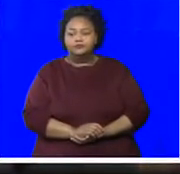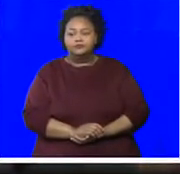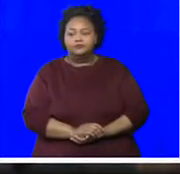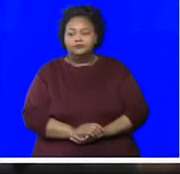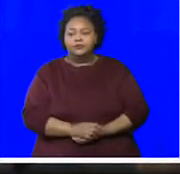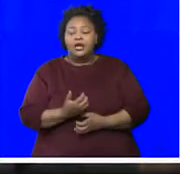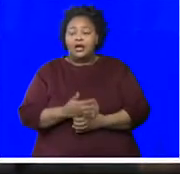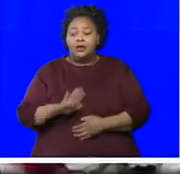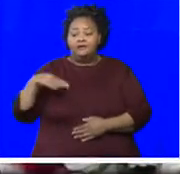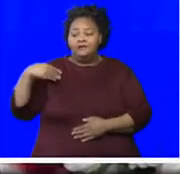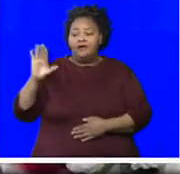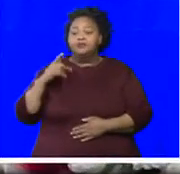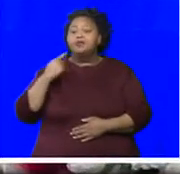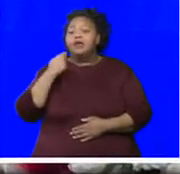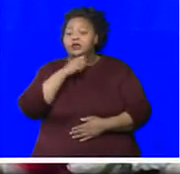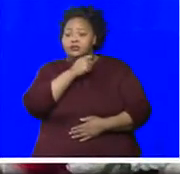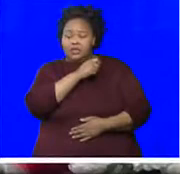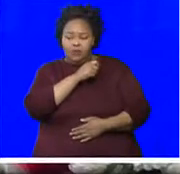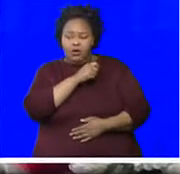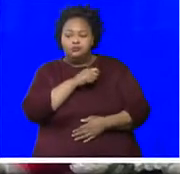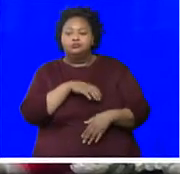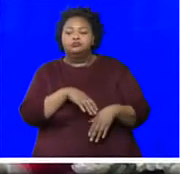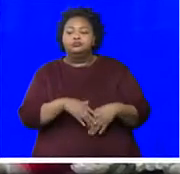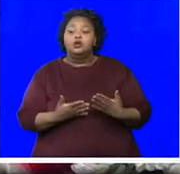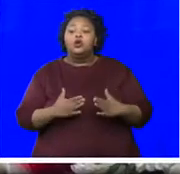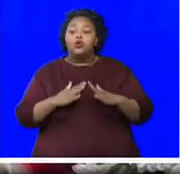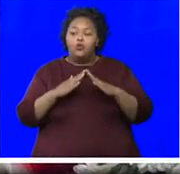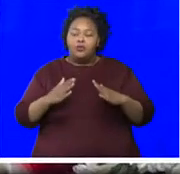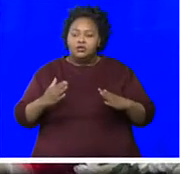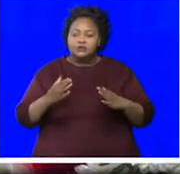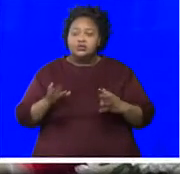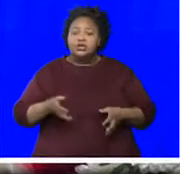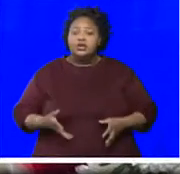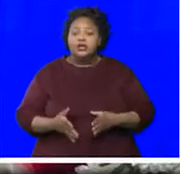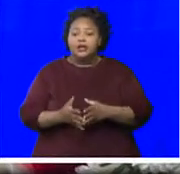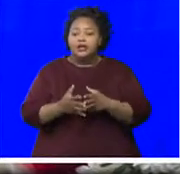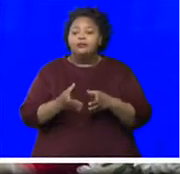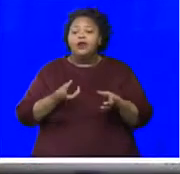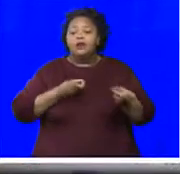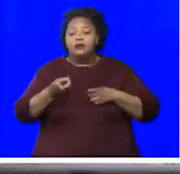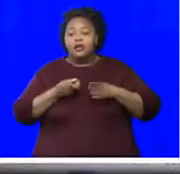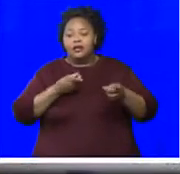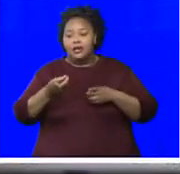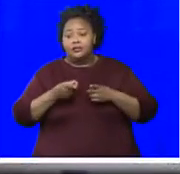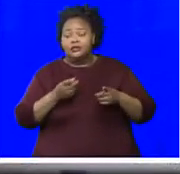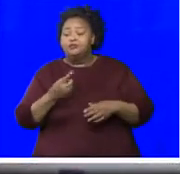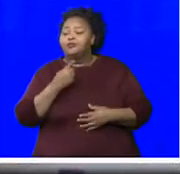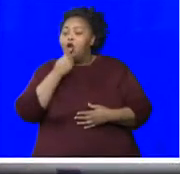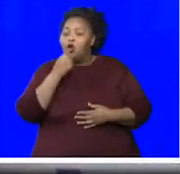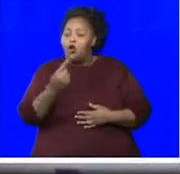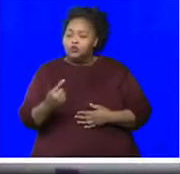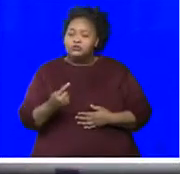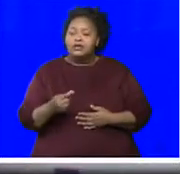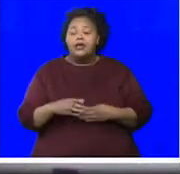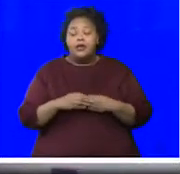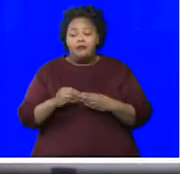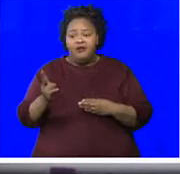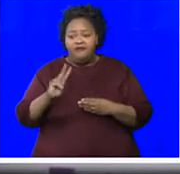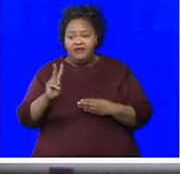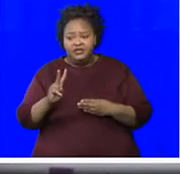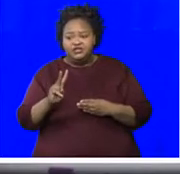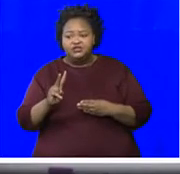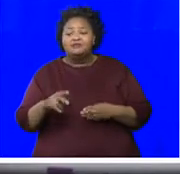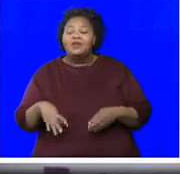live laseTaiwan, Vincent Lin, uthi tibhit 14 empilo. Ngako ke titawusita emaSwati adle kudla